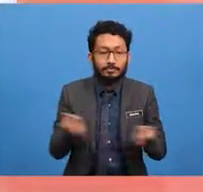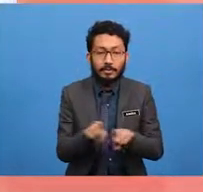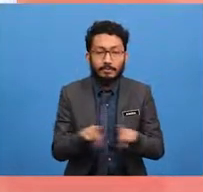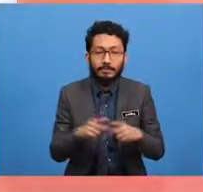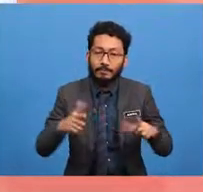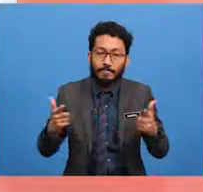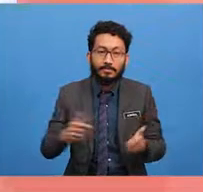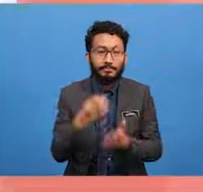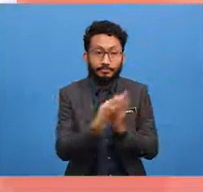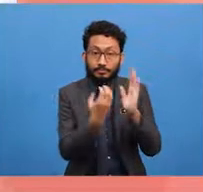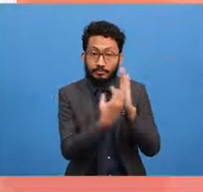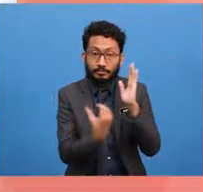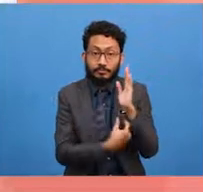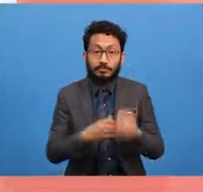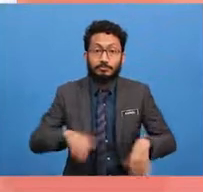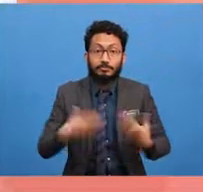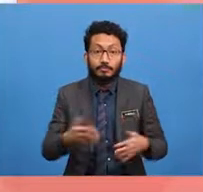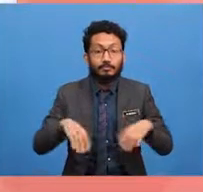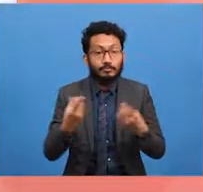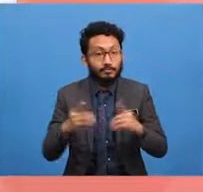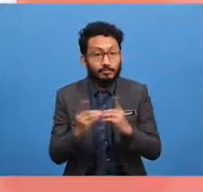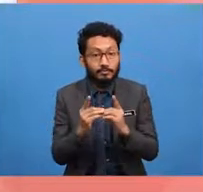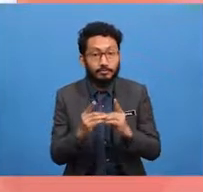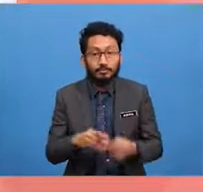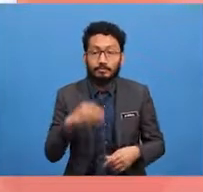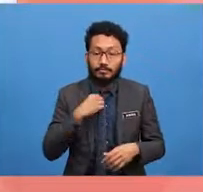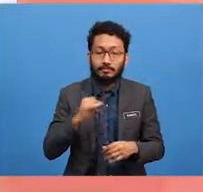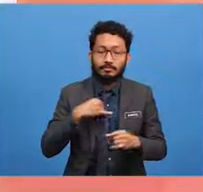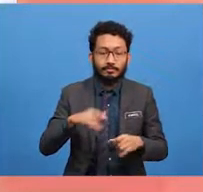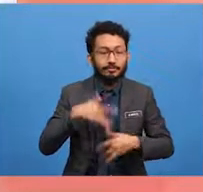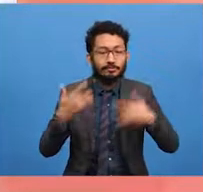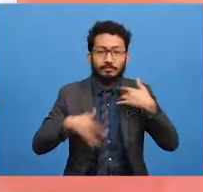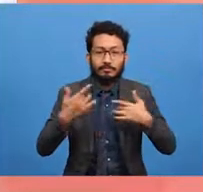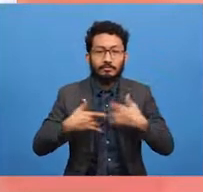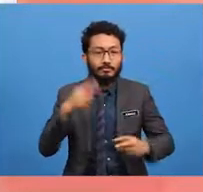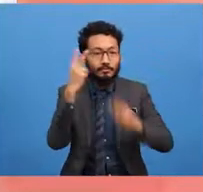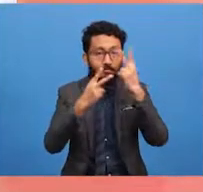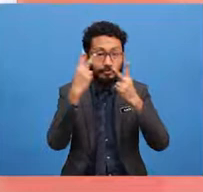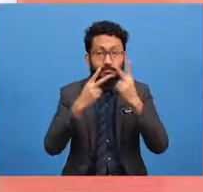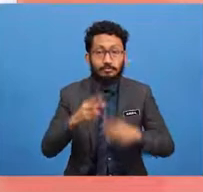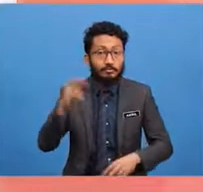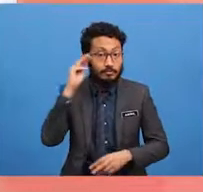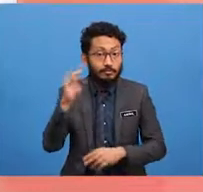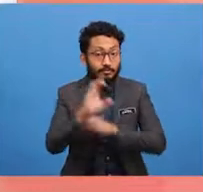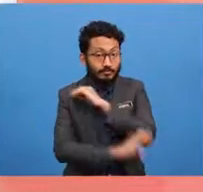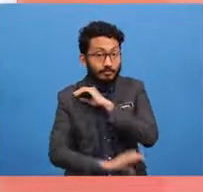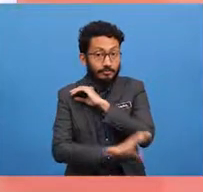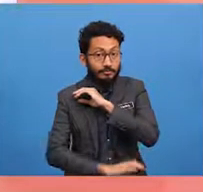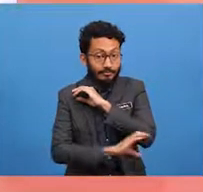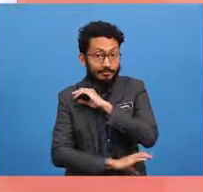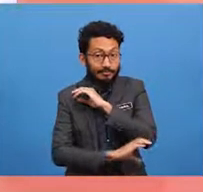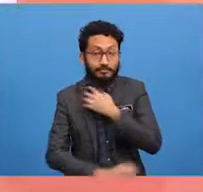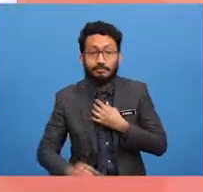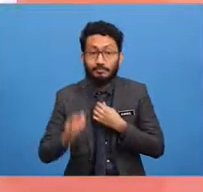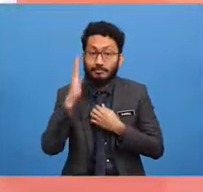That's how they meet. I'm so excited to visit Mark's country. We'll be